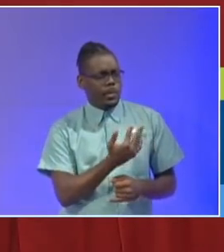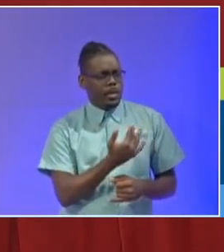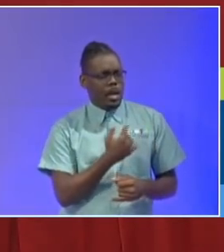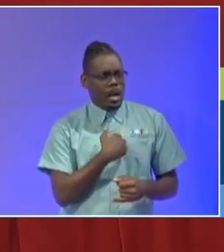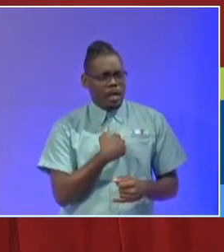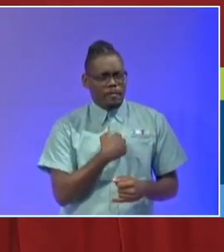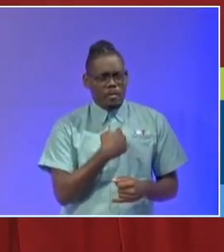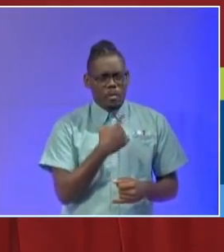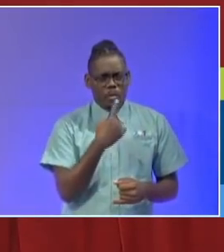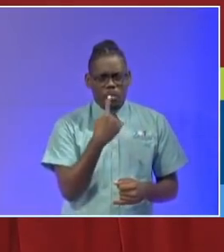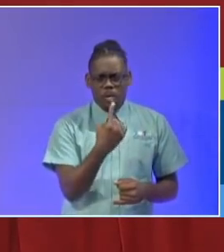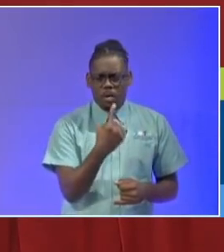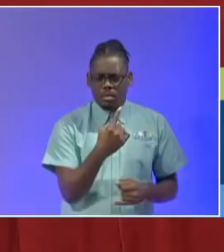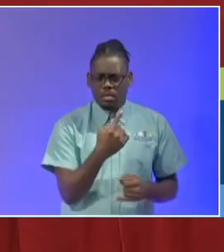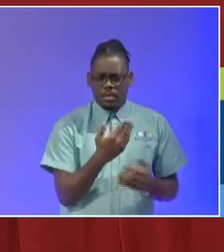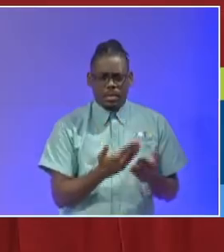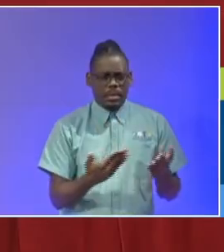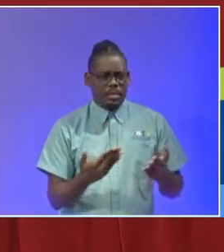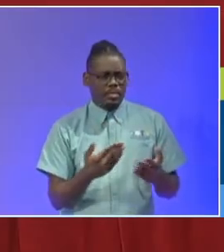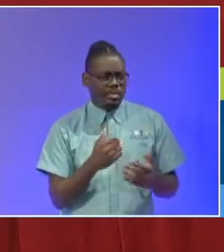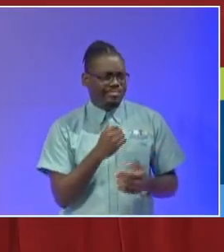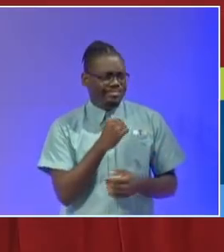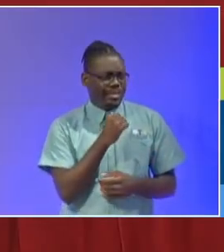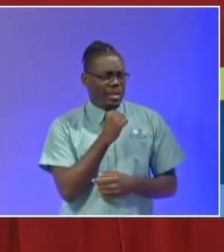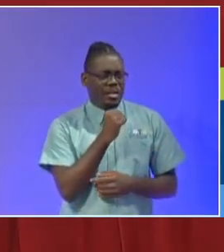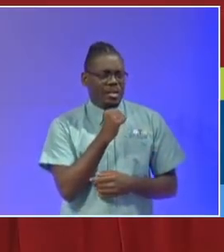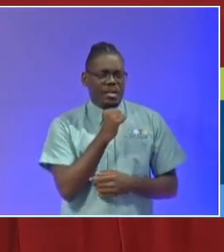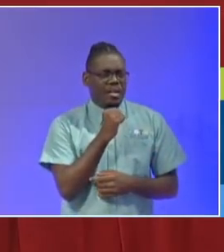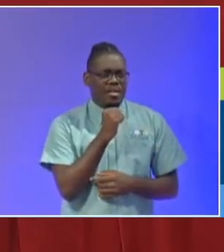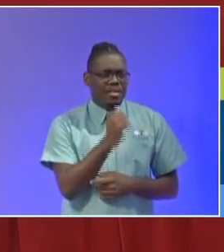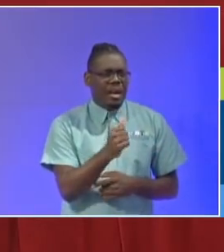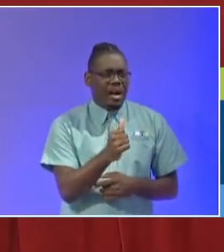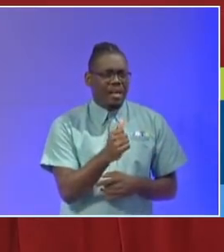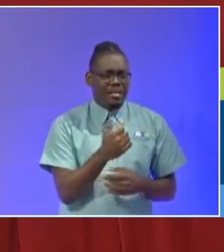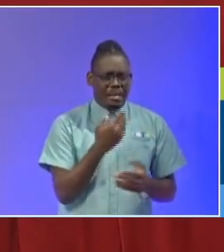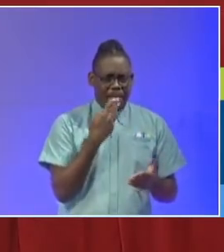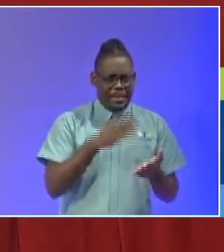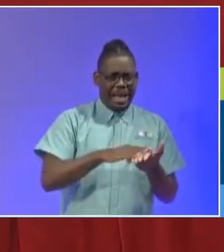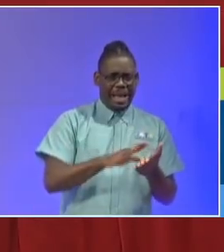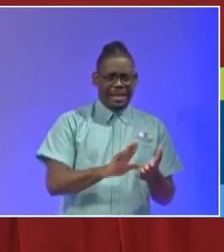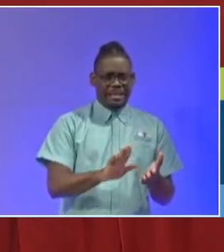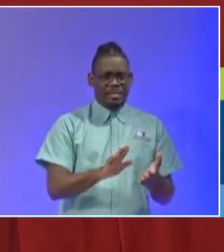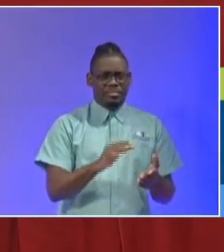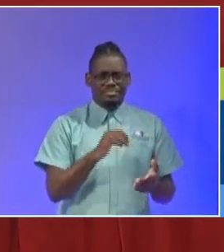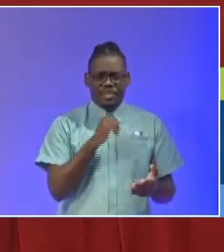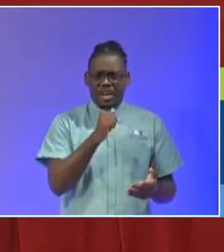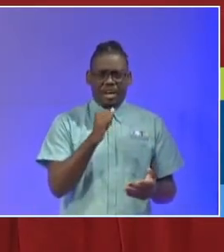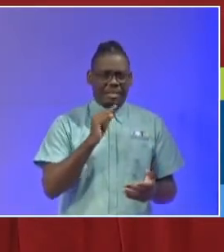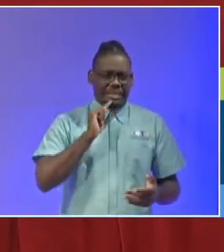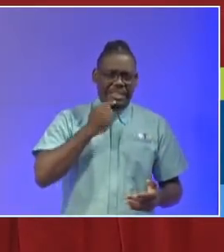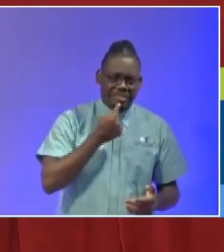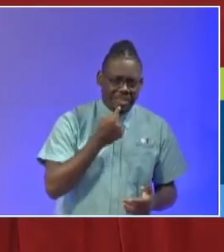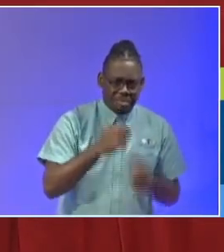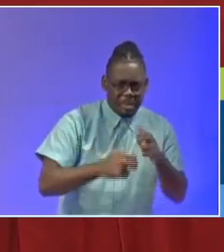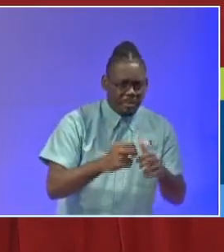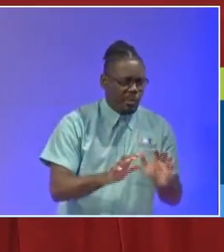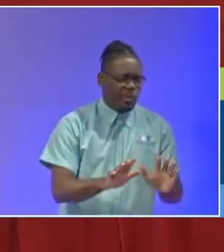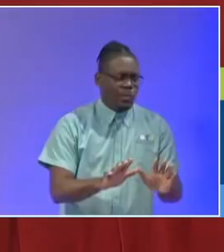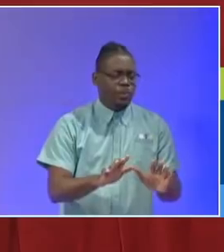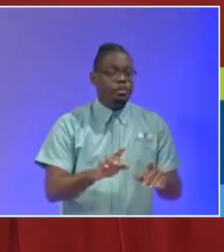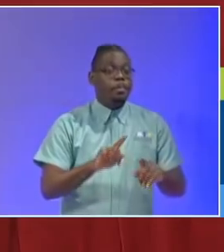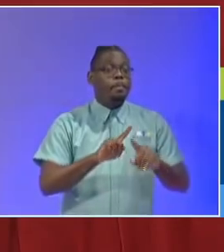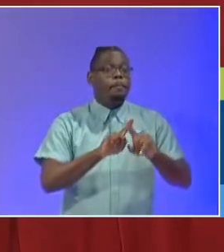you can clarify. And so since the RHAs, that is the case, can we get an idea